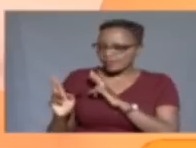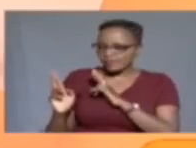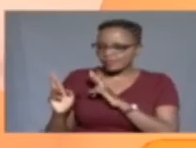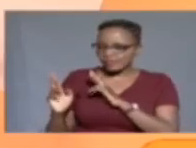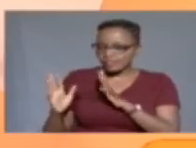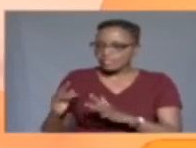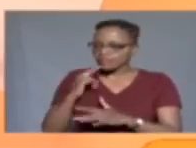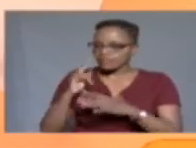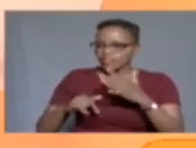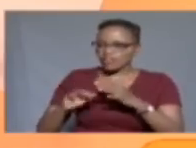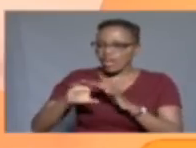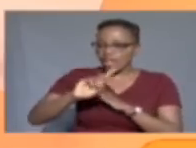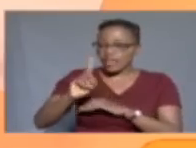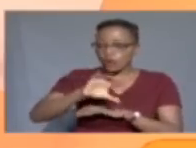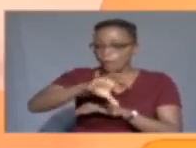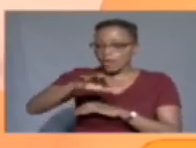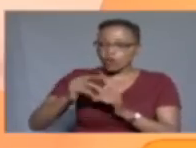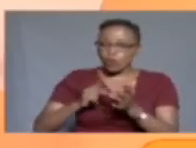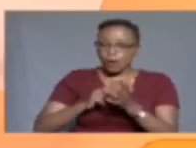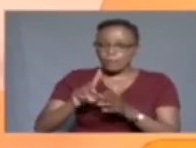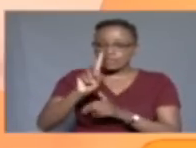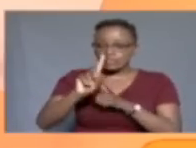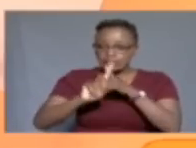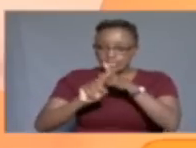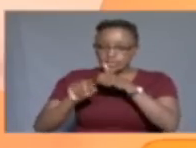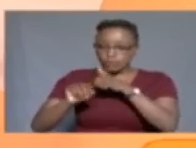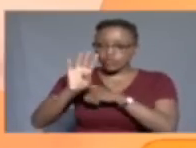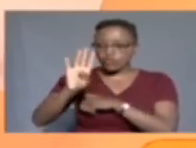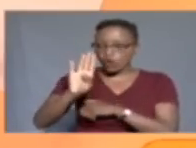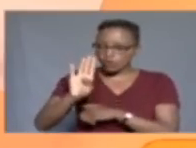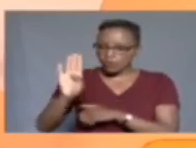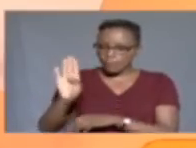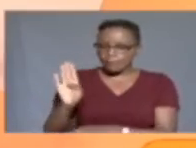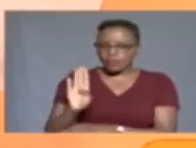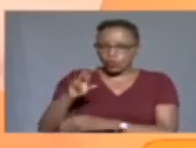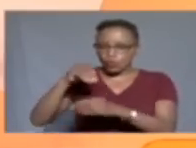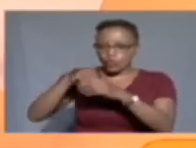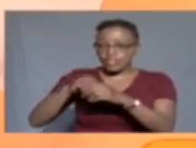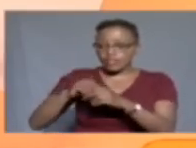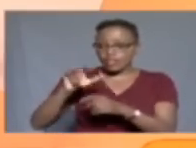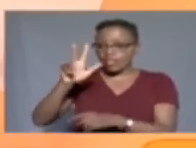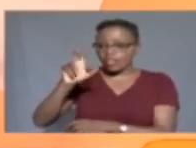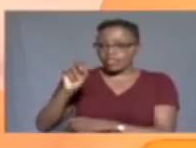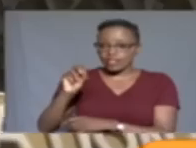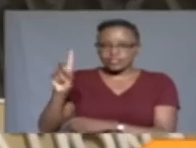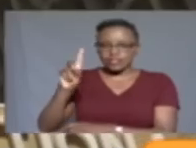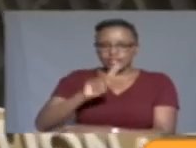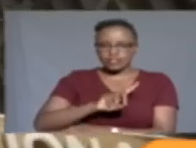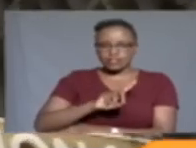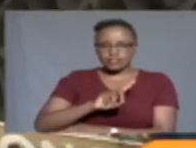County alone has to pay 6.4 billion shillings within 30 days.